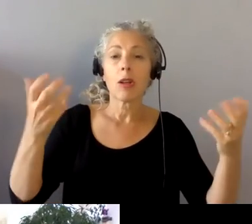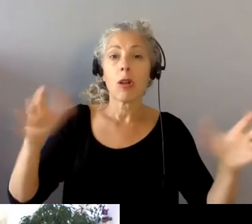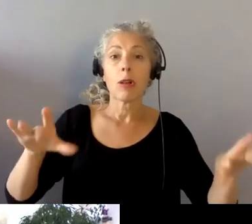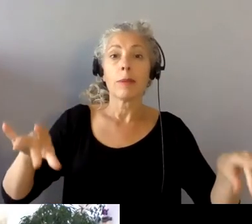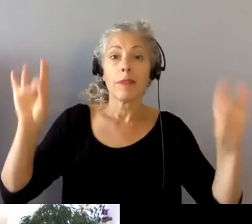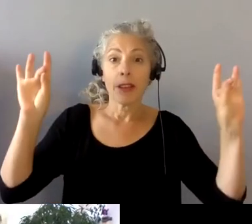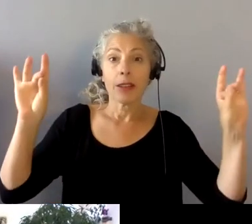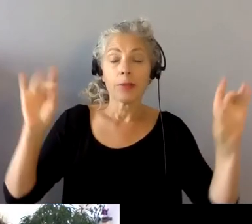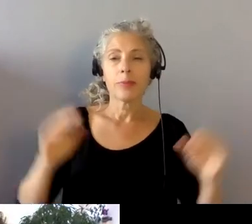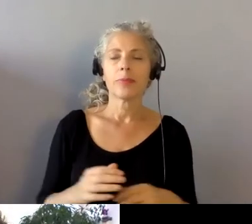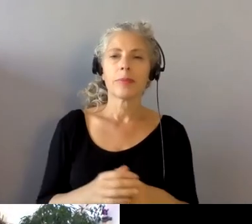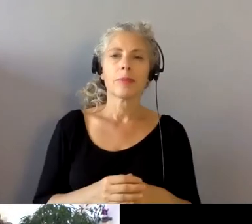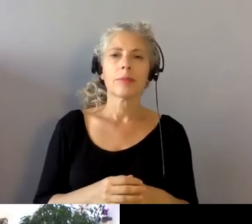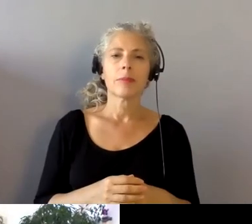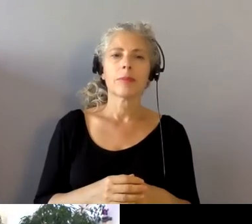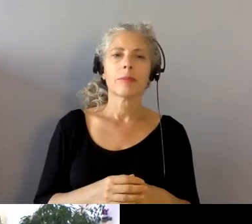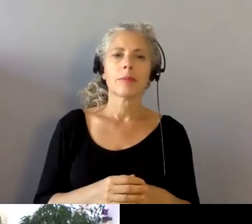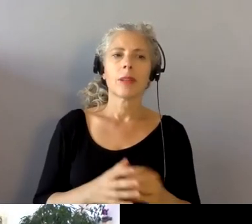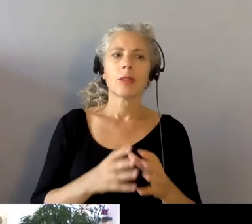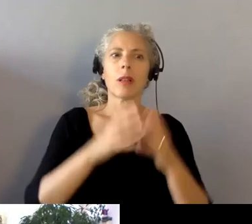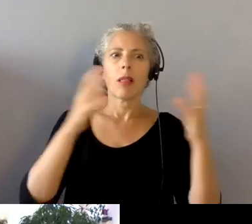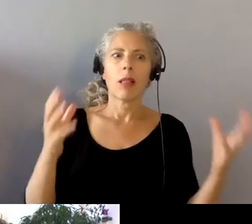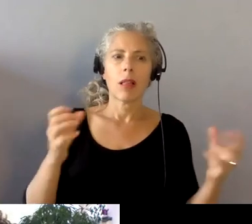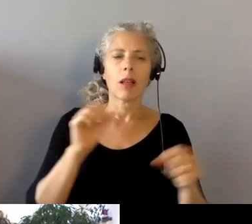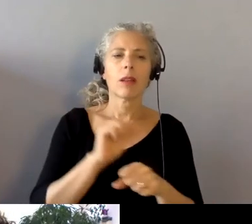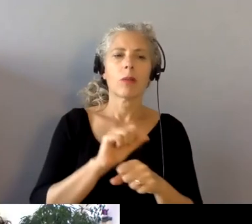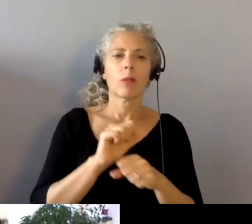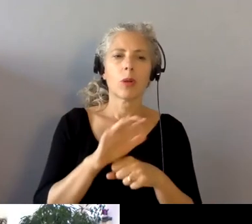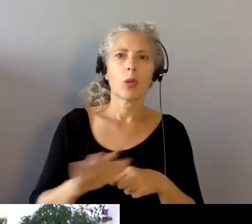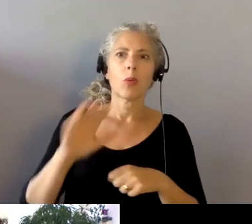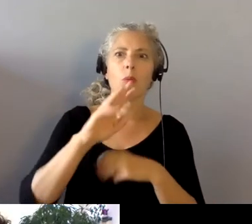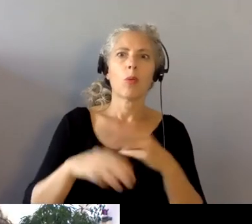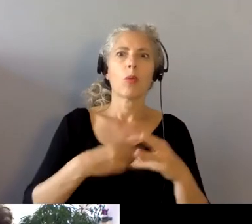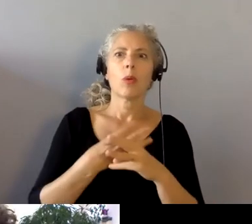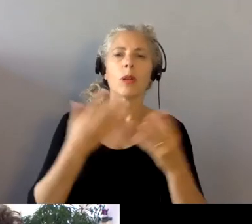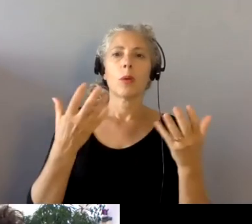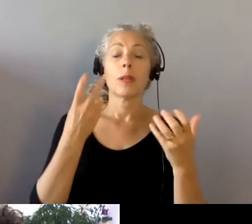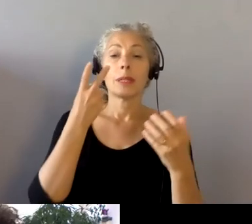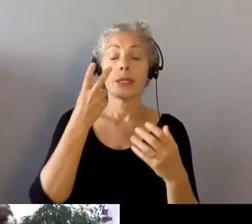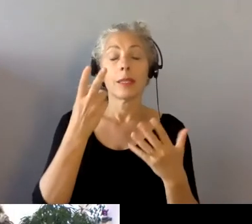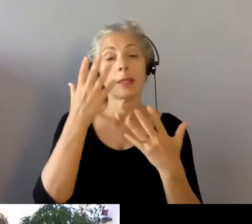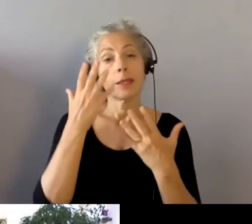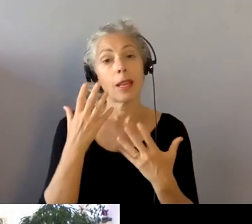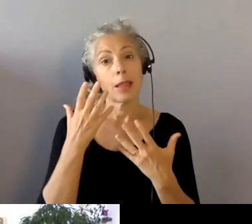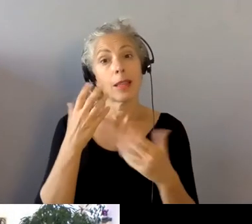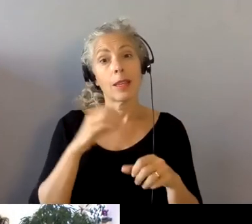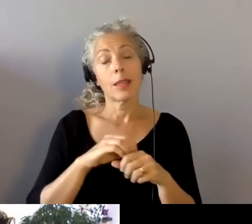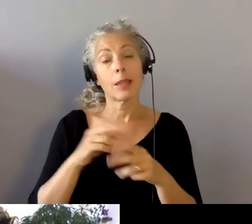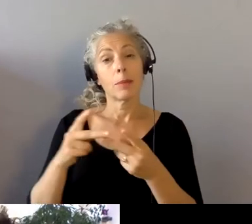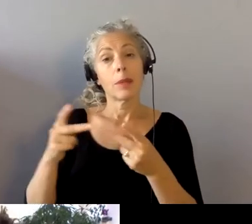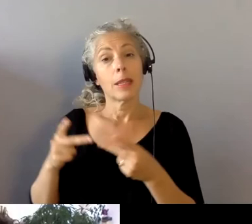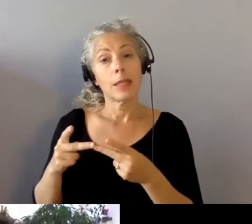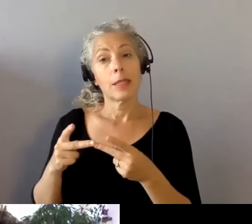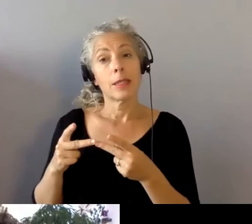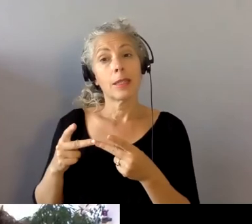And there's an enormous amount of work in the world that I want to see. And sadly, a lot of that is in places that